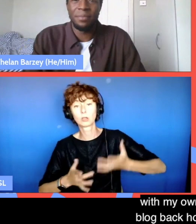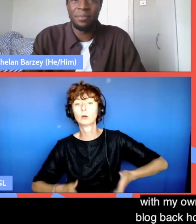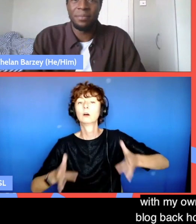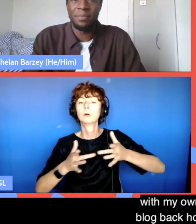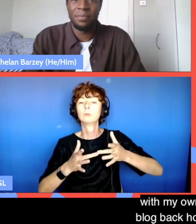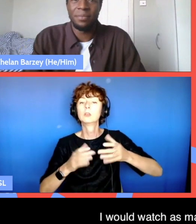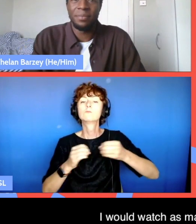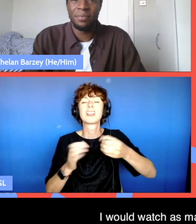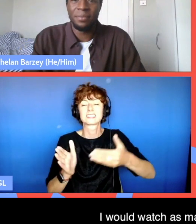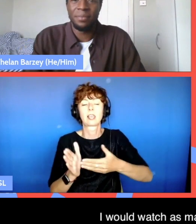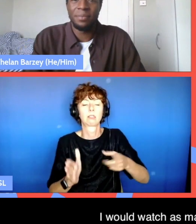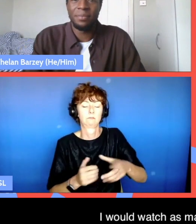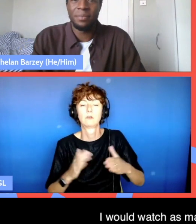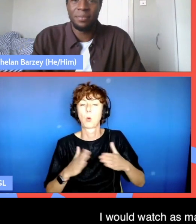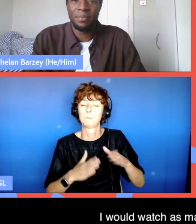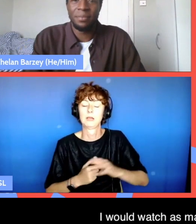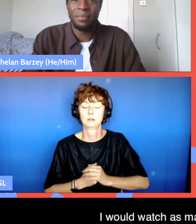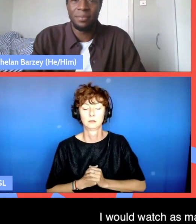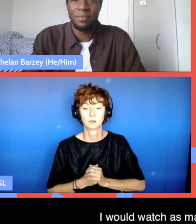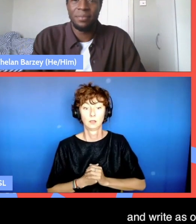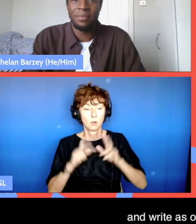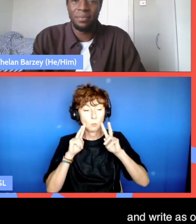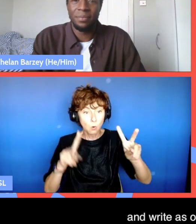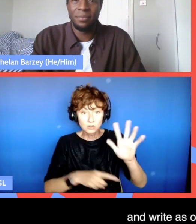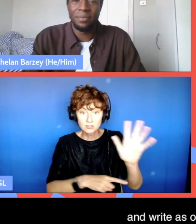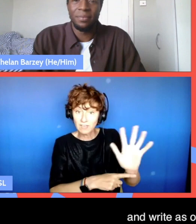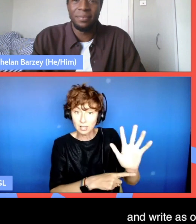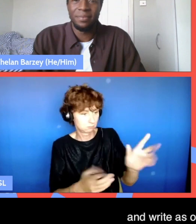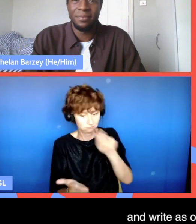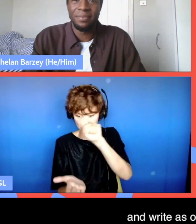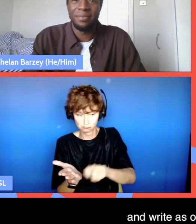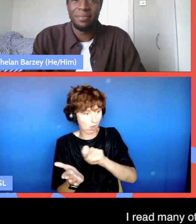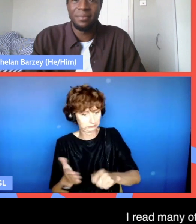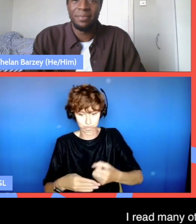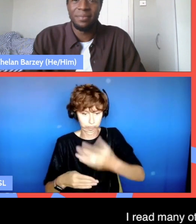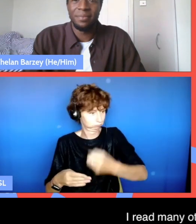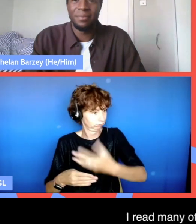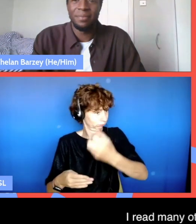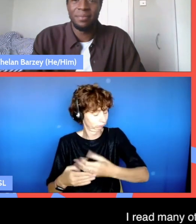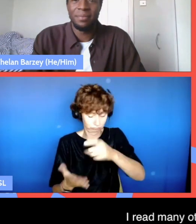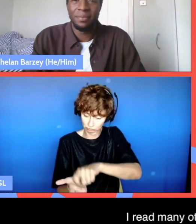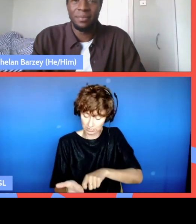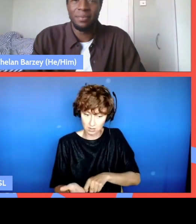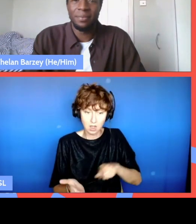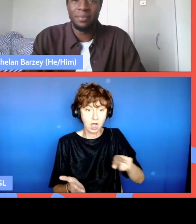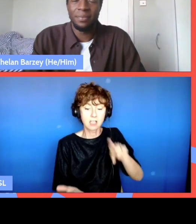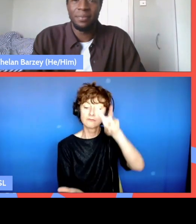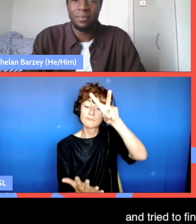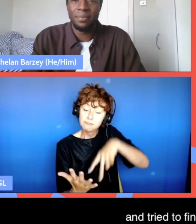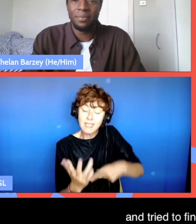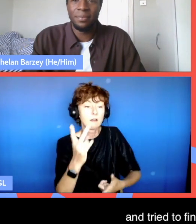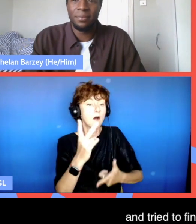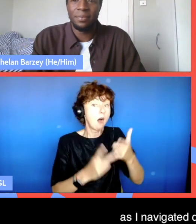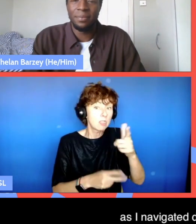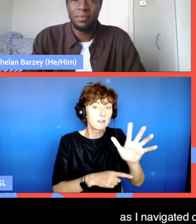Brazil. I would watch as many films as possible and write as often as I could. I read many other film writers and tried to find my